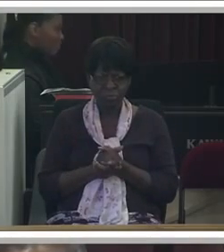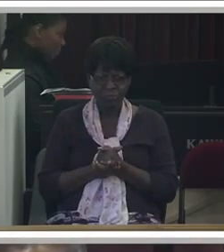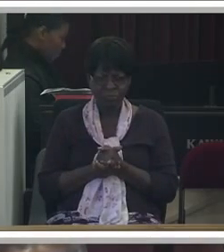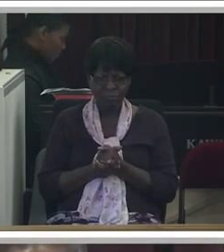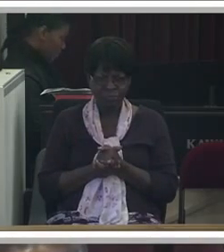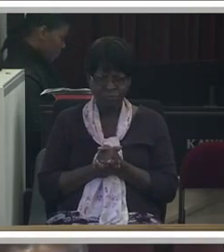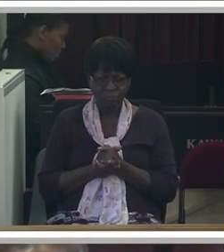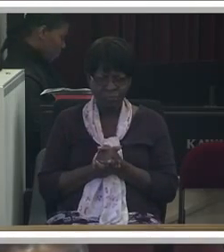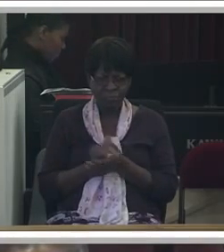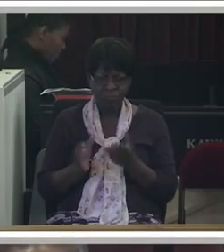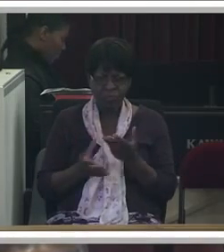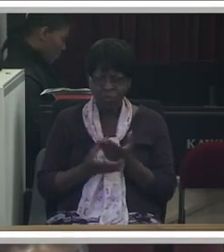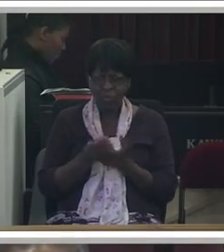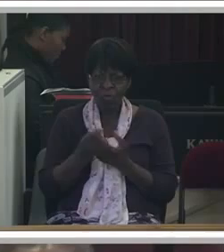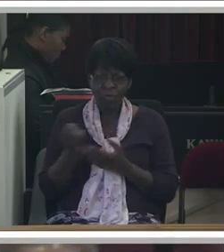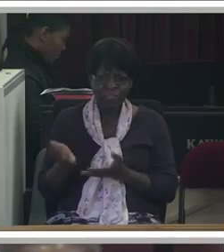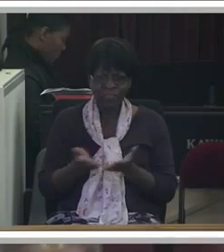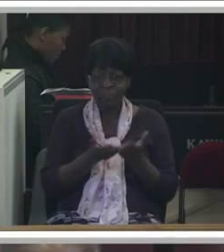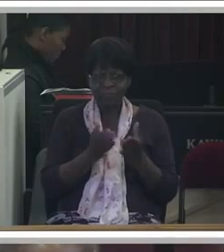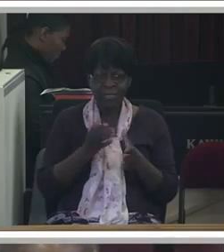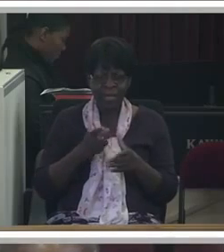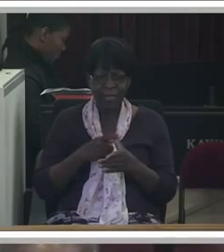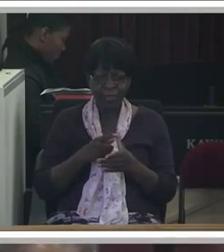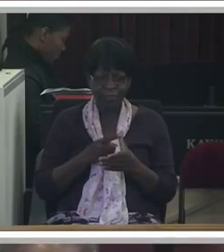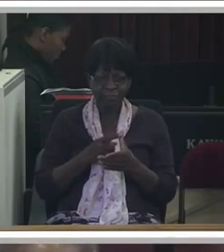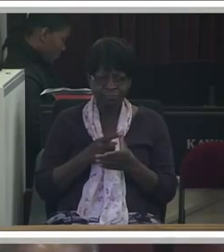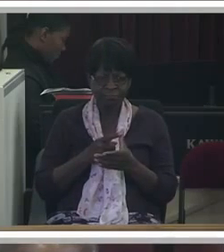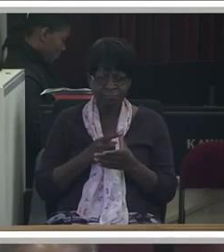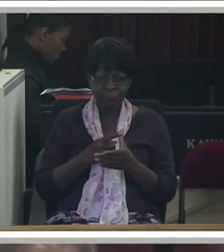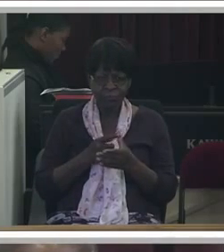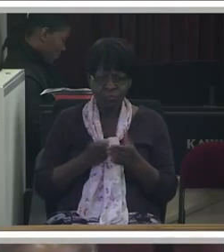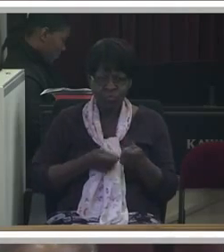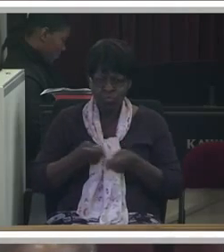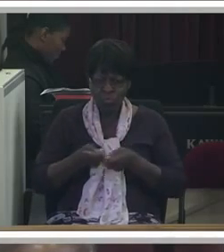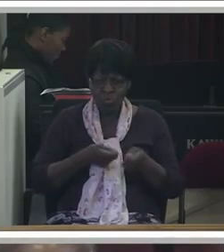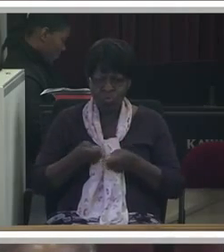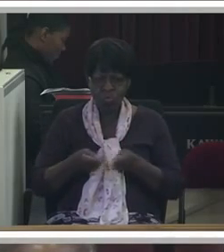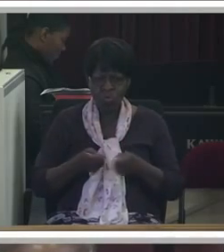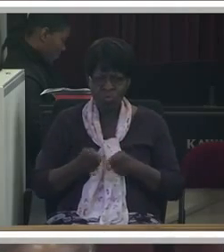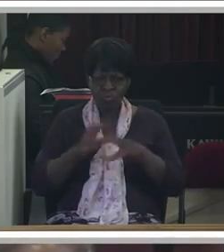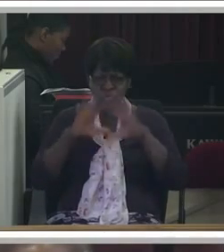God has given Adam dominion over the entire creation.